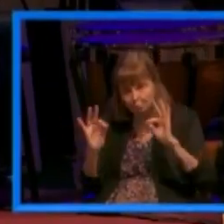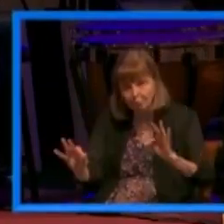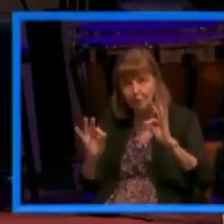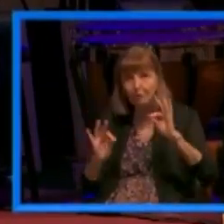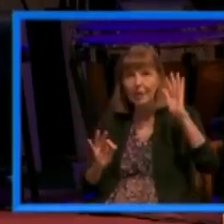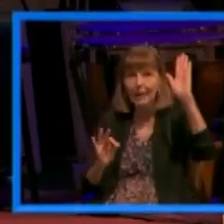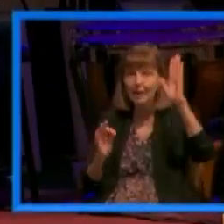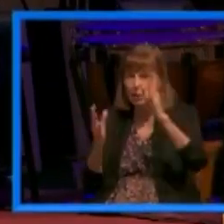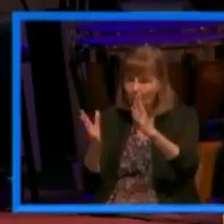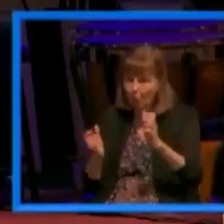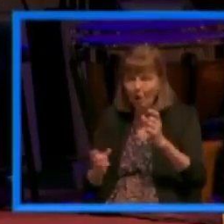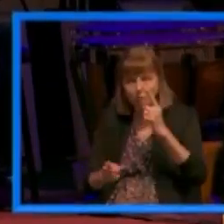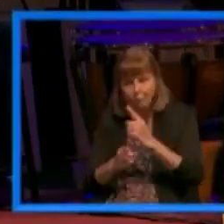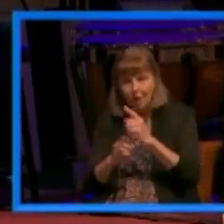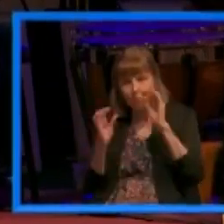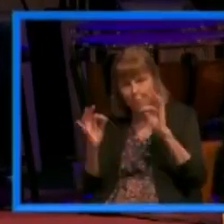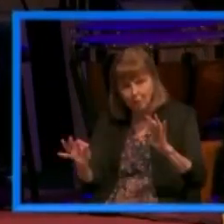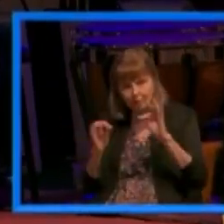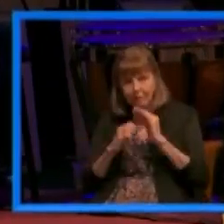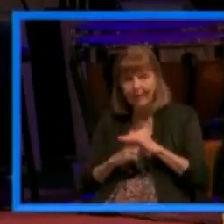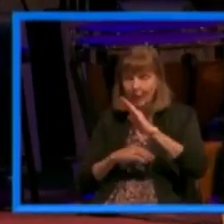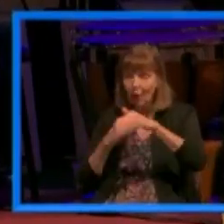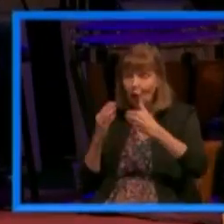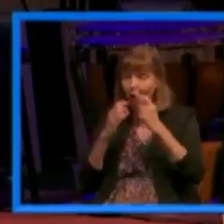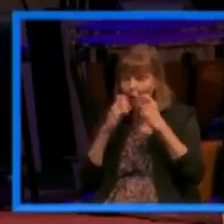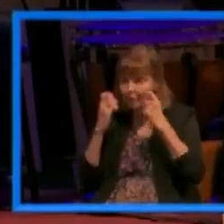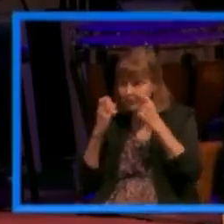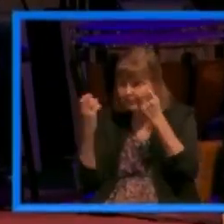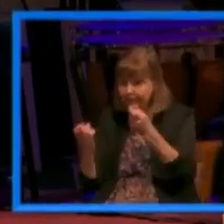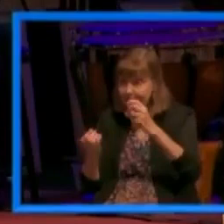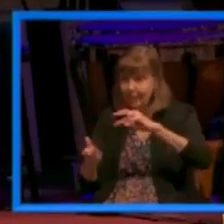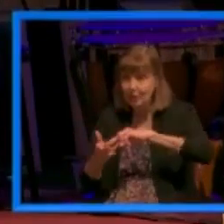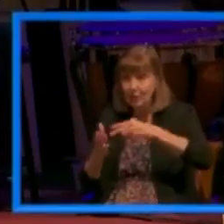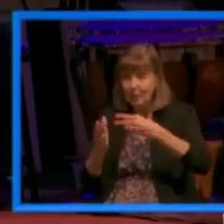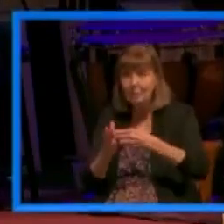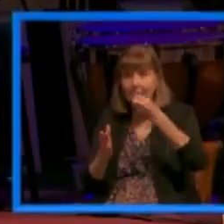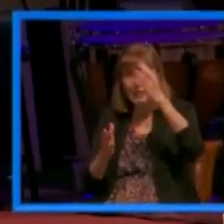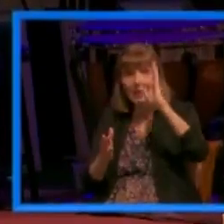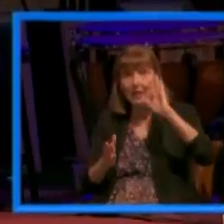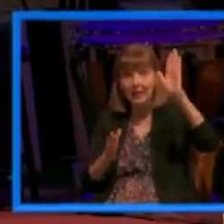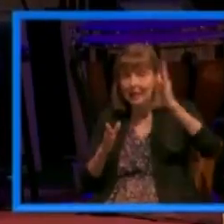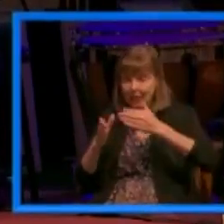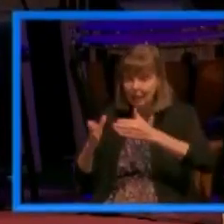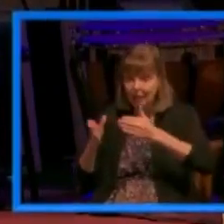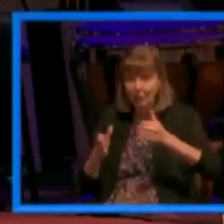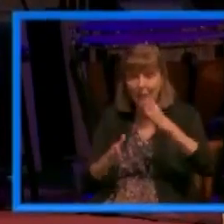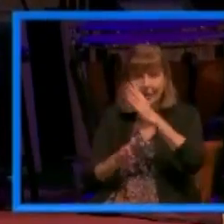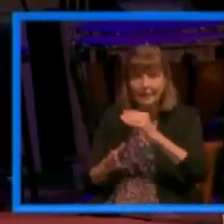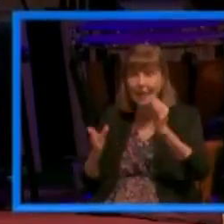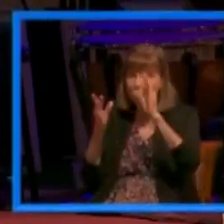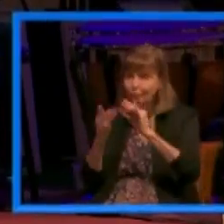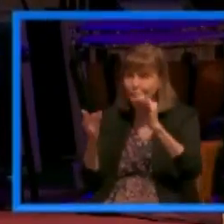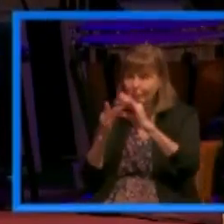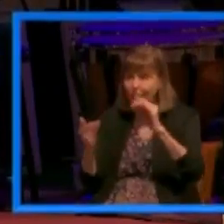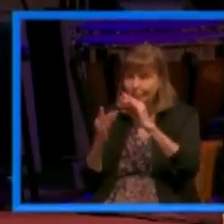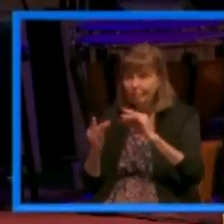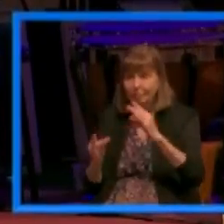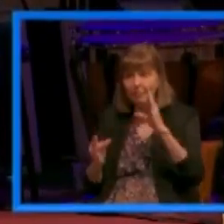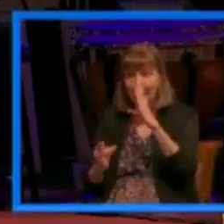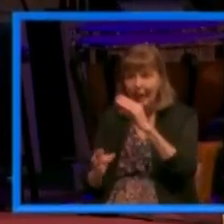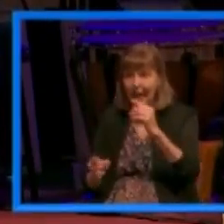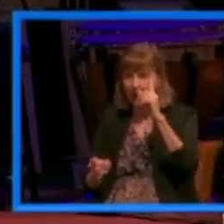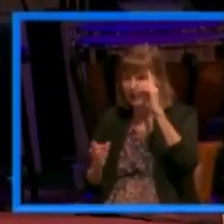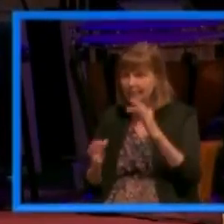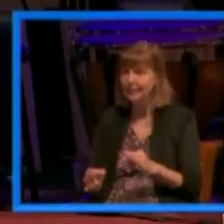will. All sin is looking at God's ways and words and determining we know